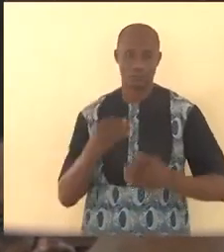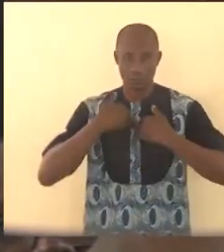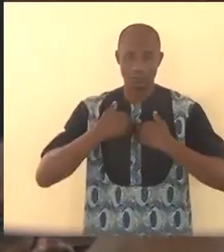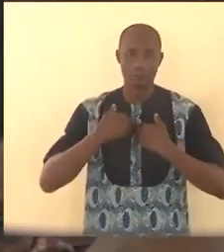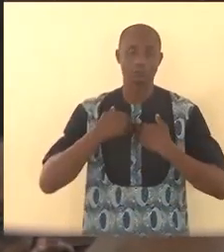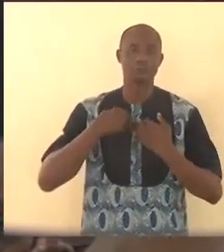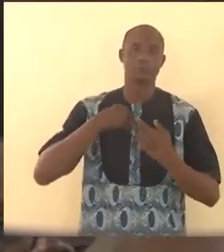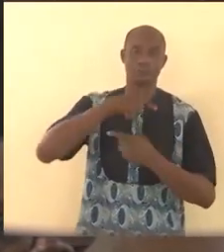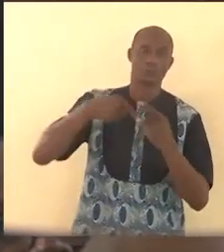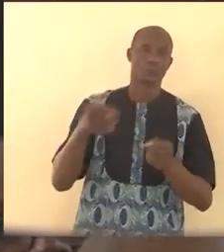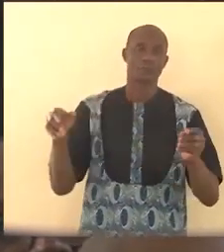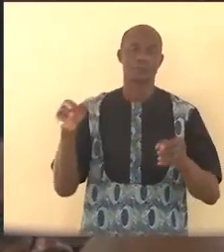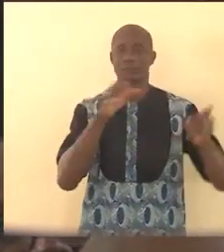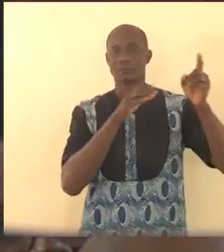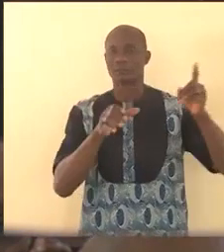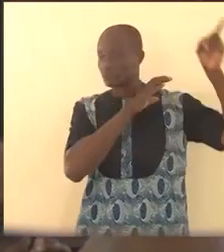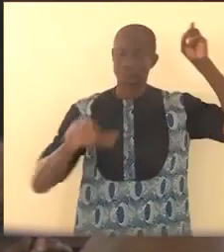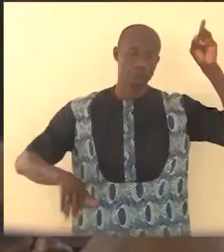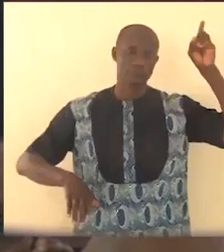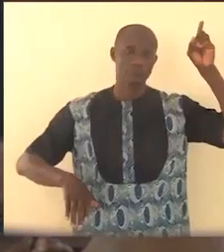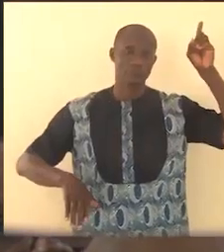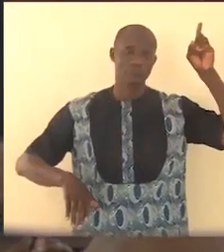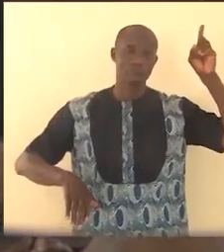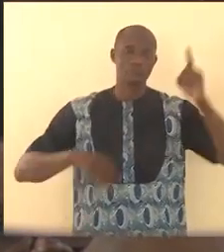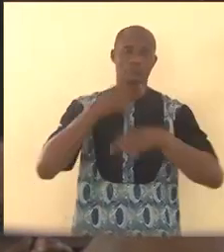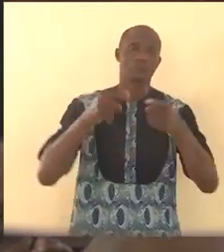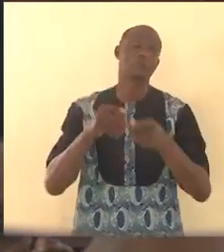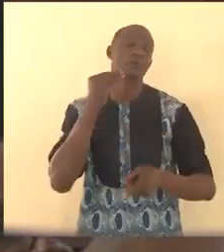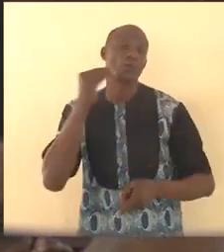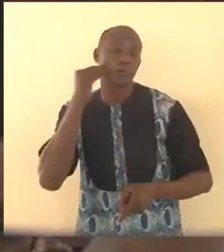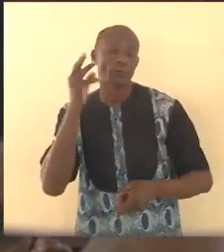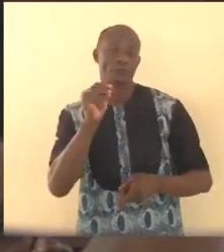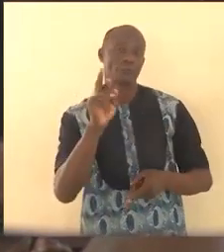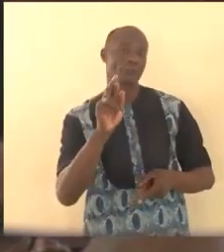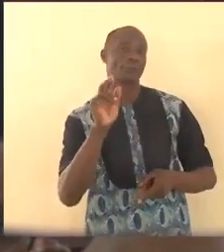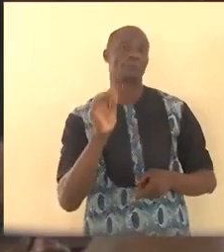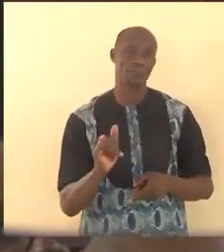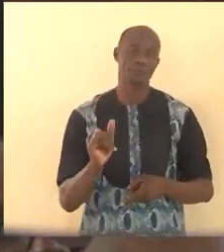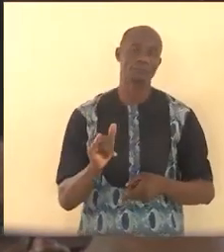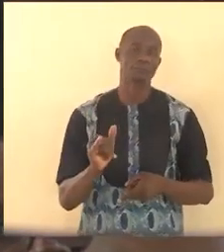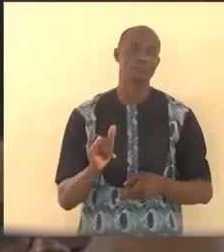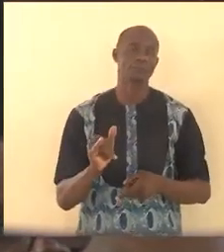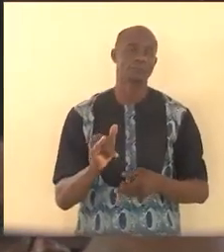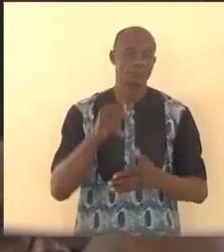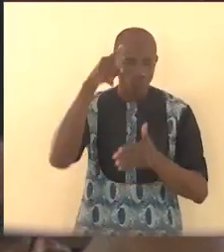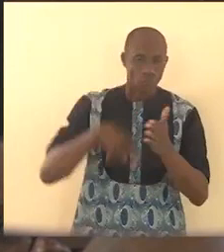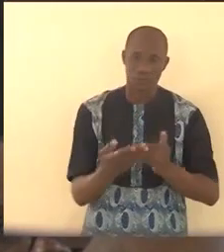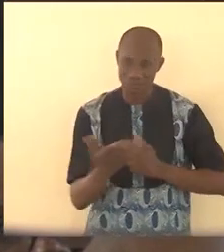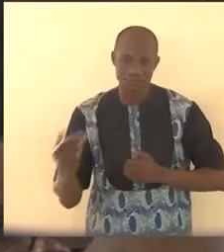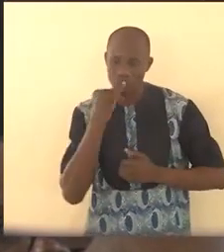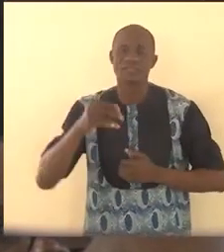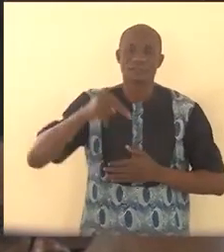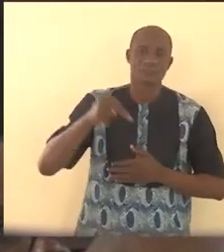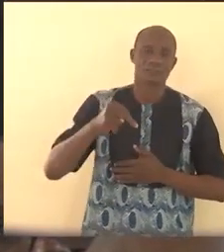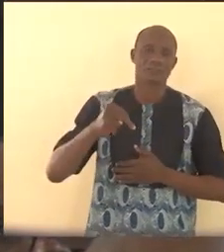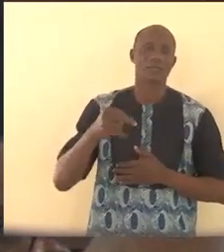that when Christ went to the home of Mary and Martha, he was saying one thing is needed,